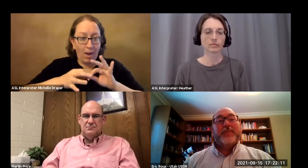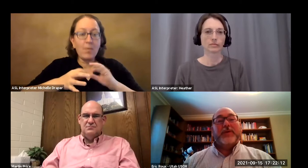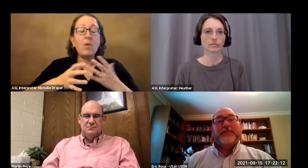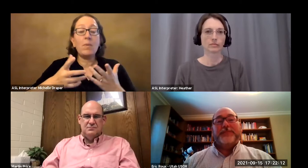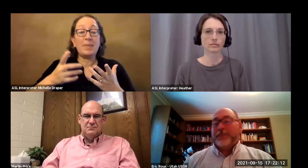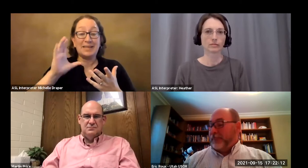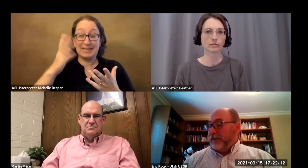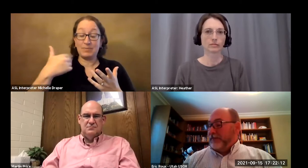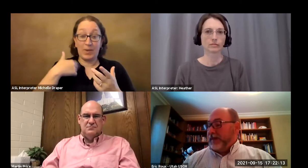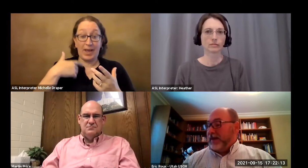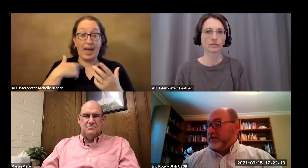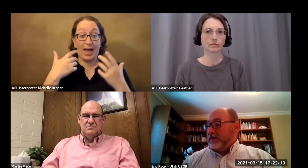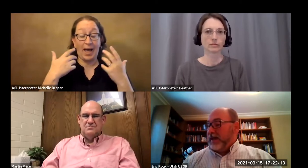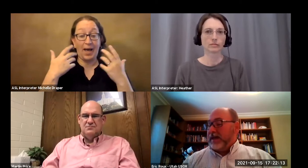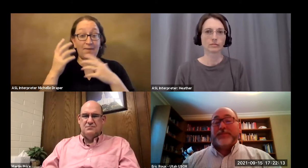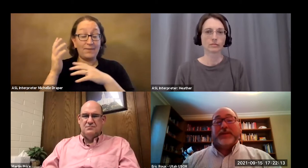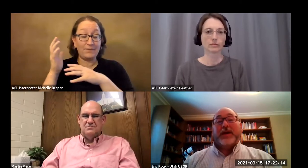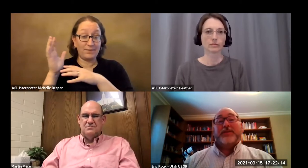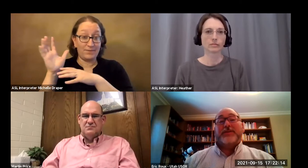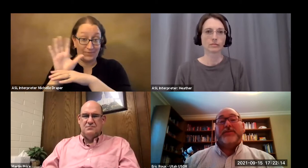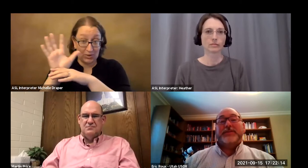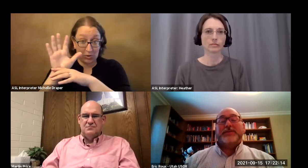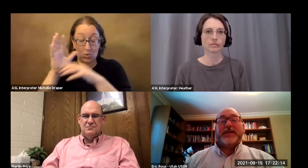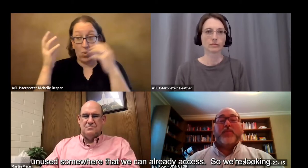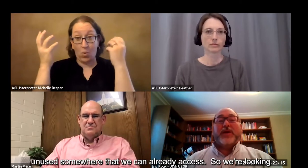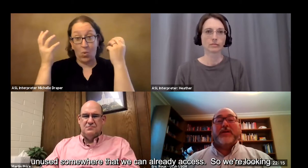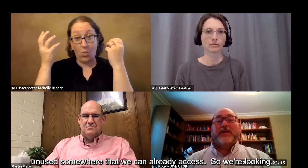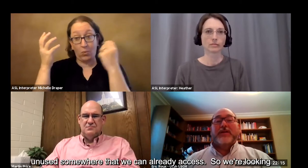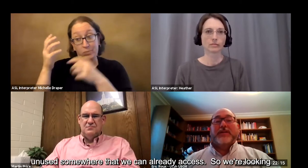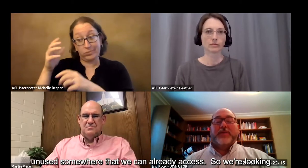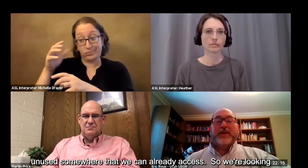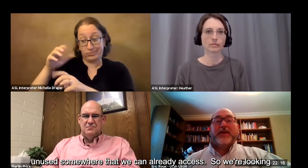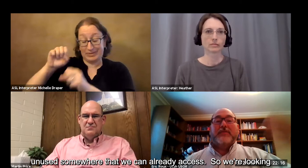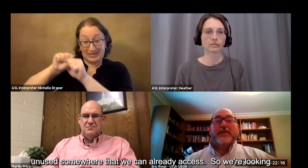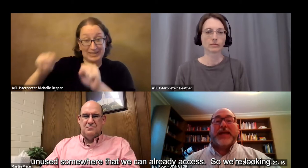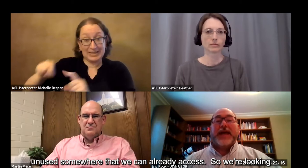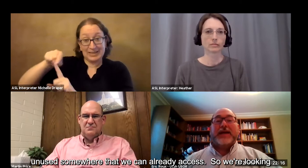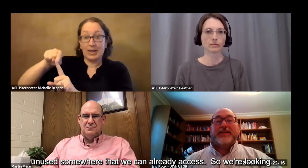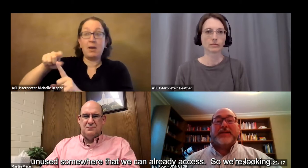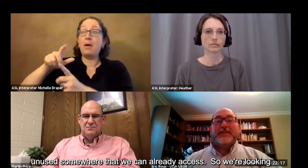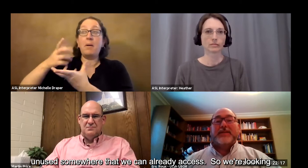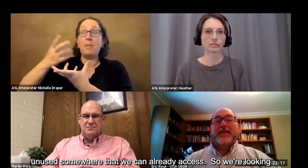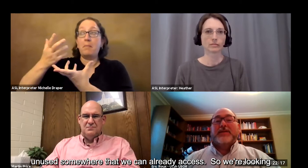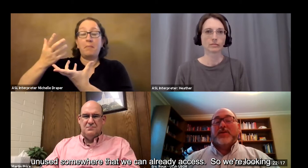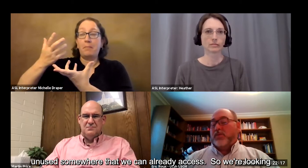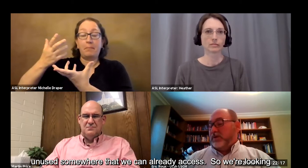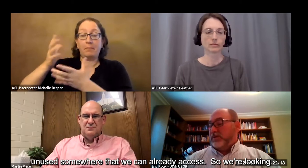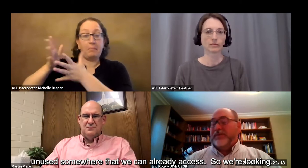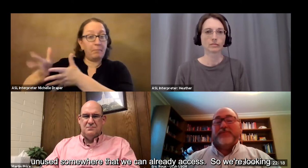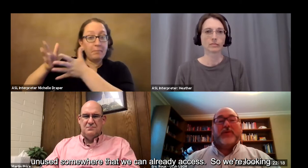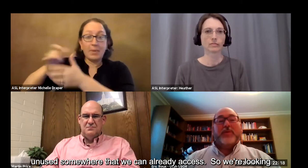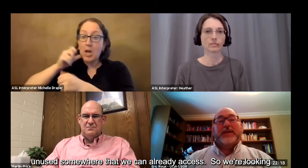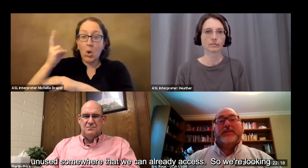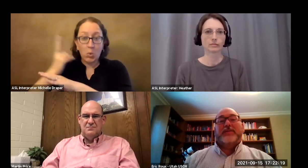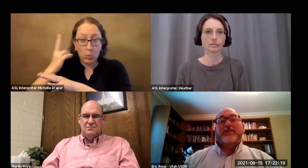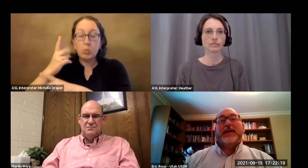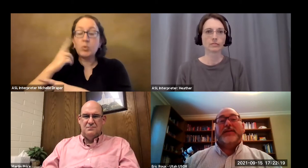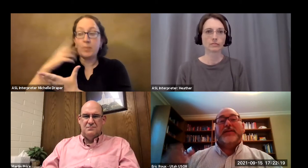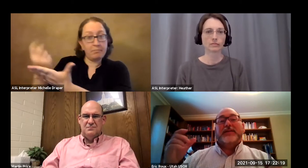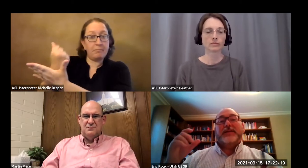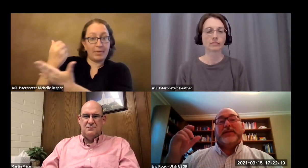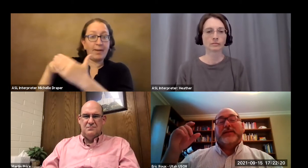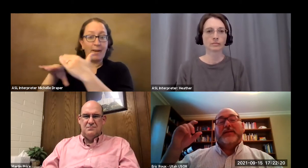video number that has been unused somewhere that we can already access. So we're looking for a way